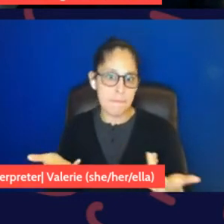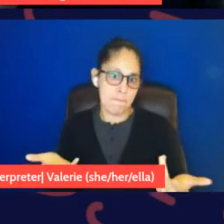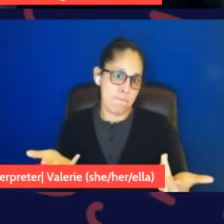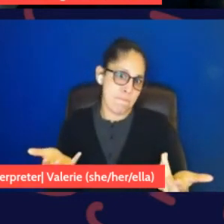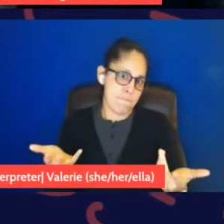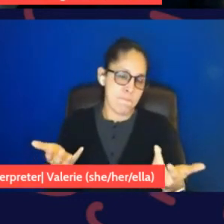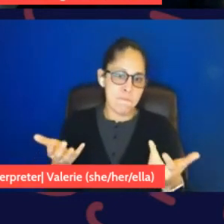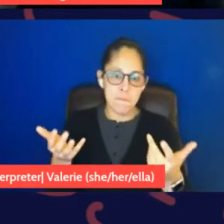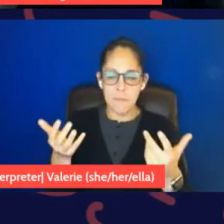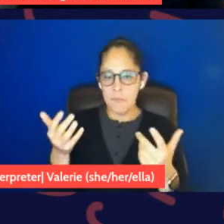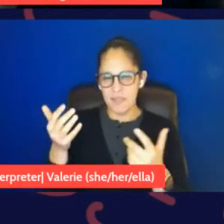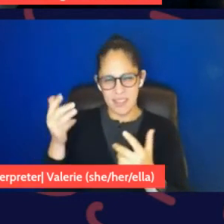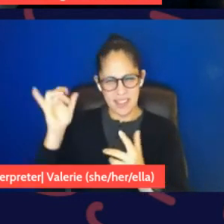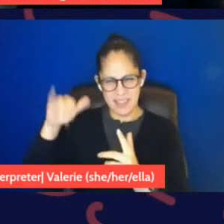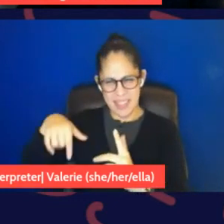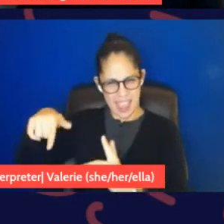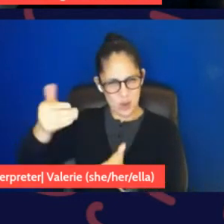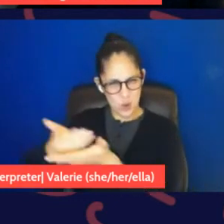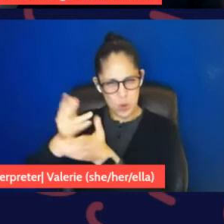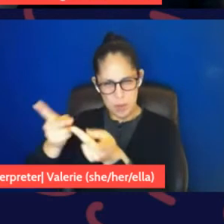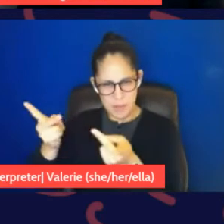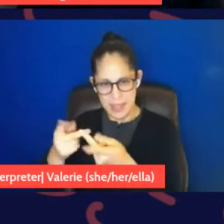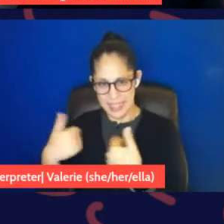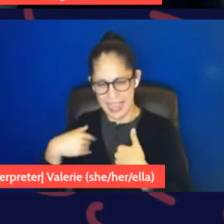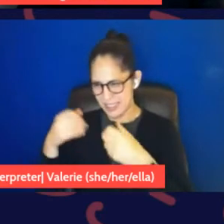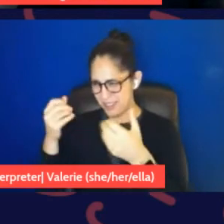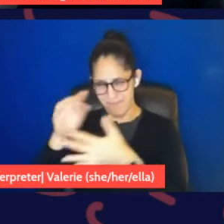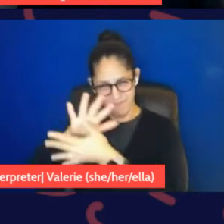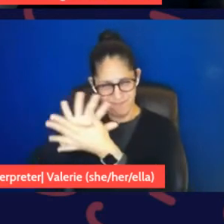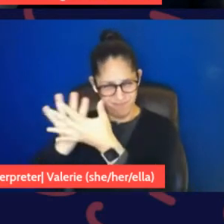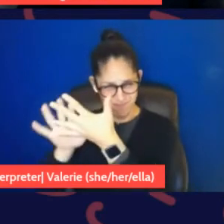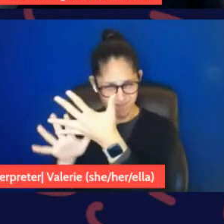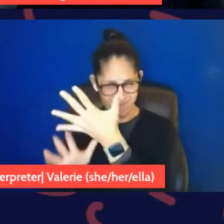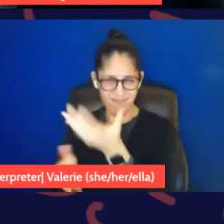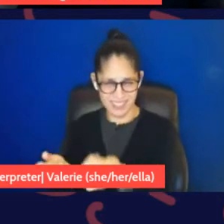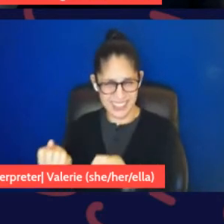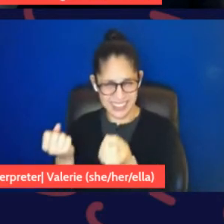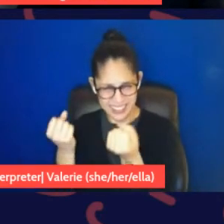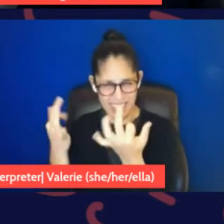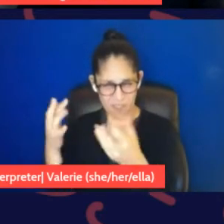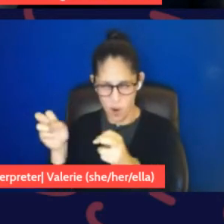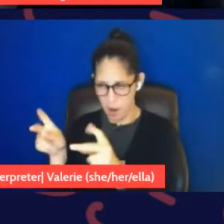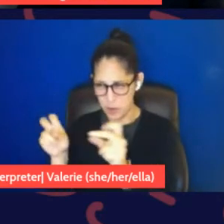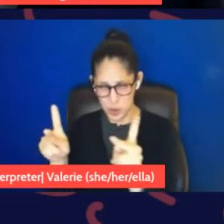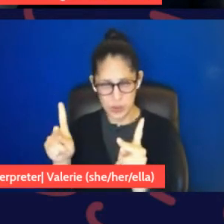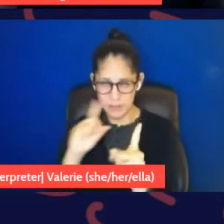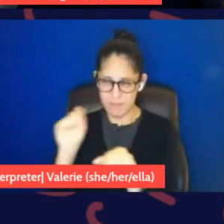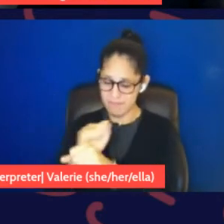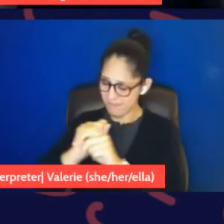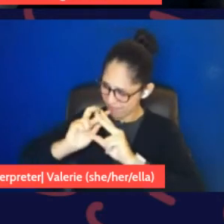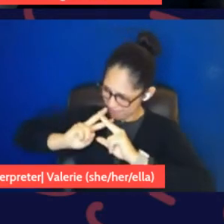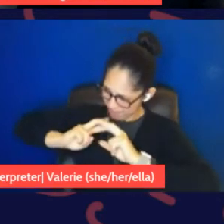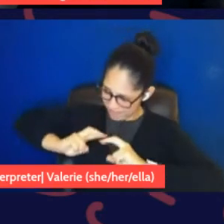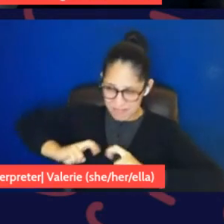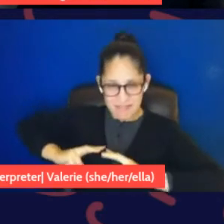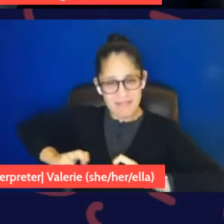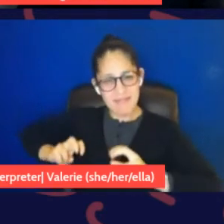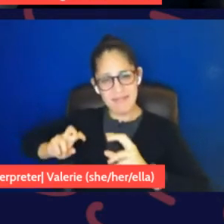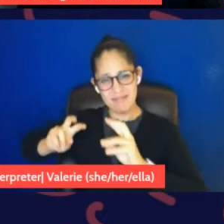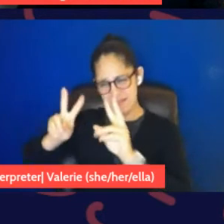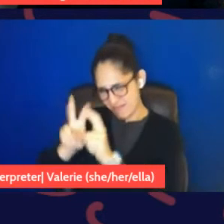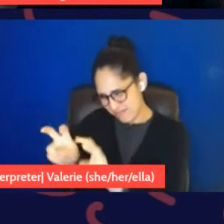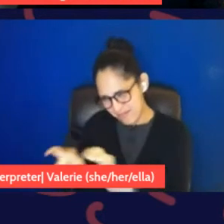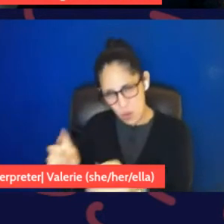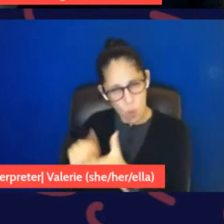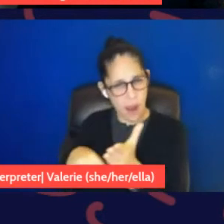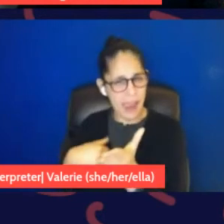this gives you now opportunity to dig deeper to some of the stuff that you're really